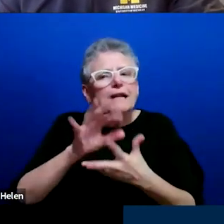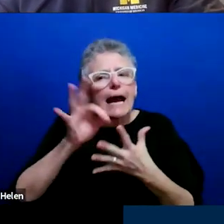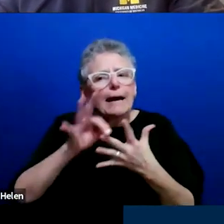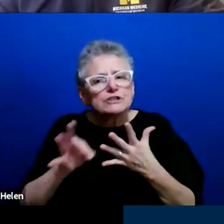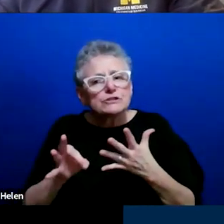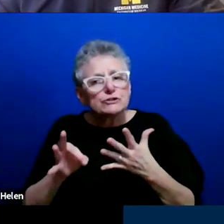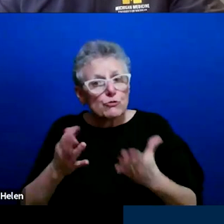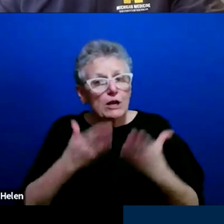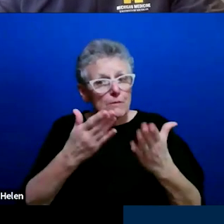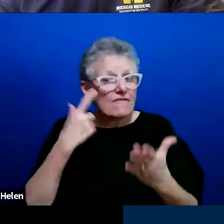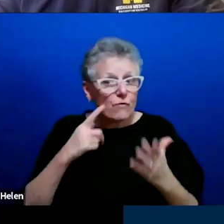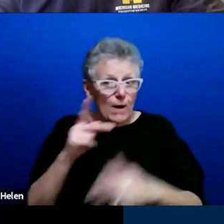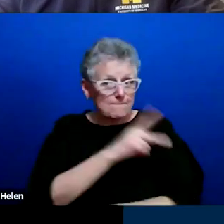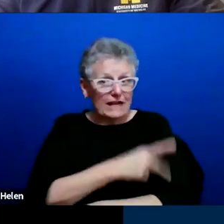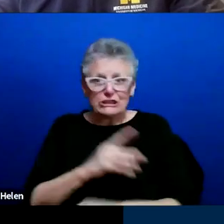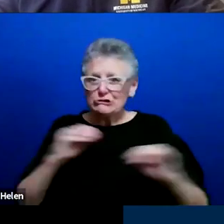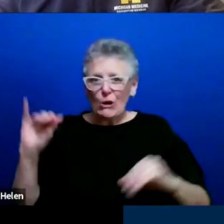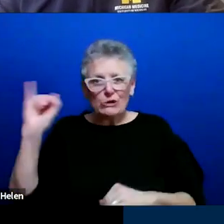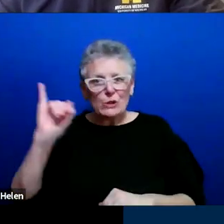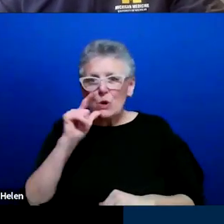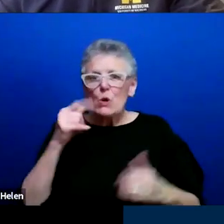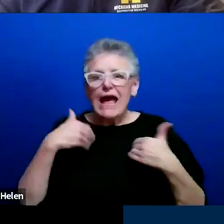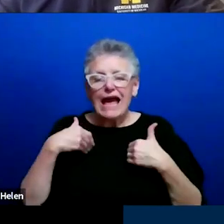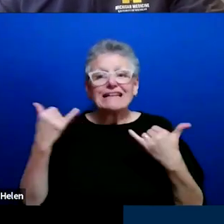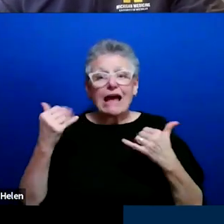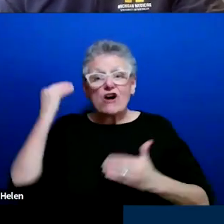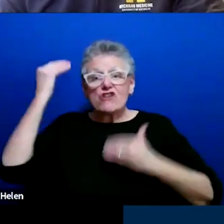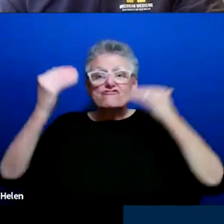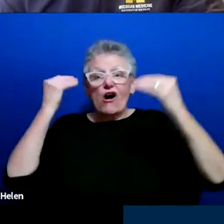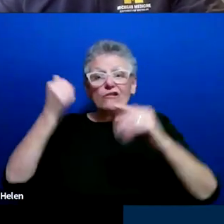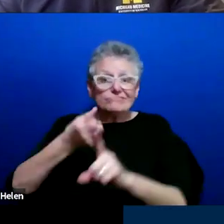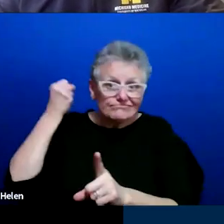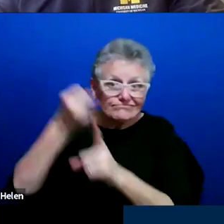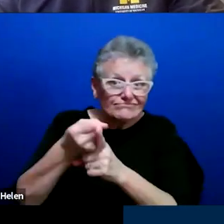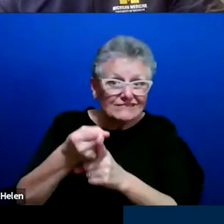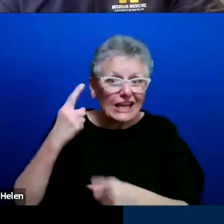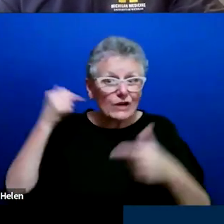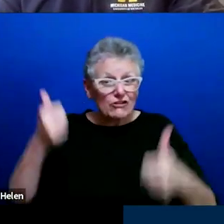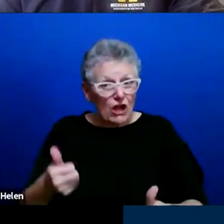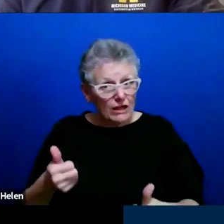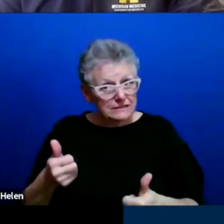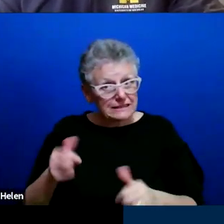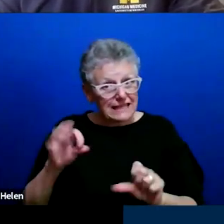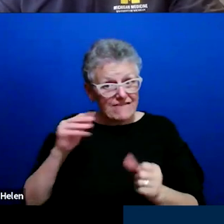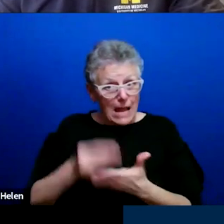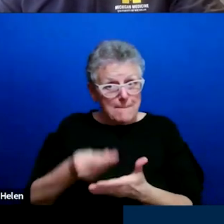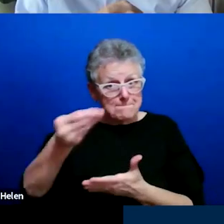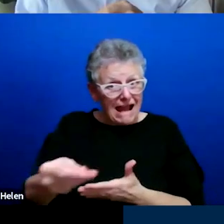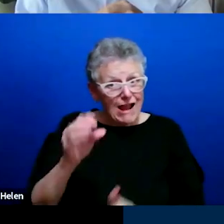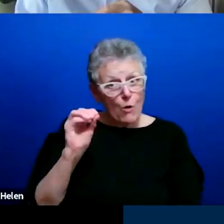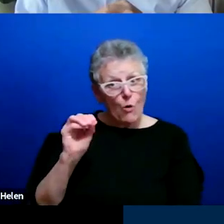without insurance who now have adult onset hearing loss? How well do over-the-counter hearing aids work?